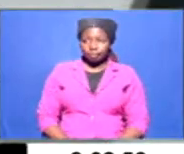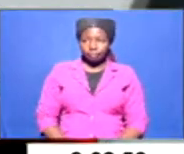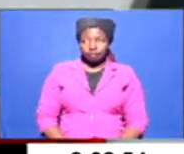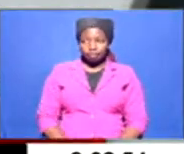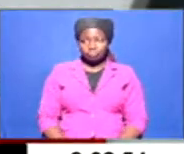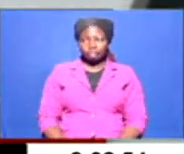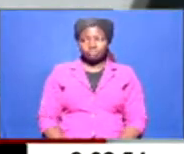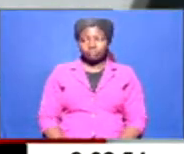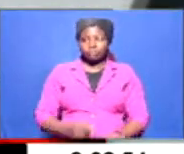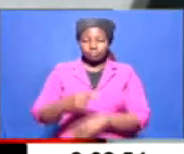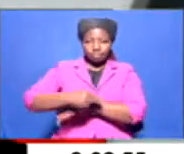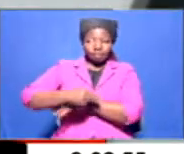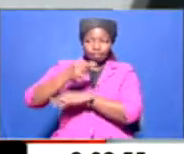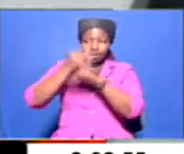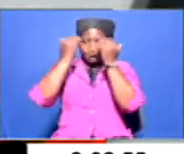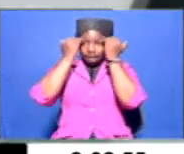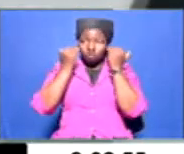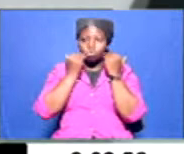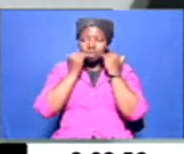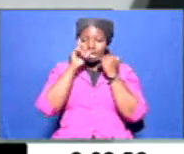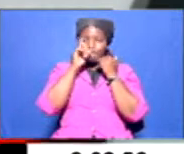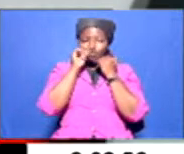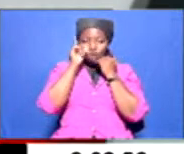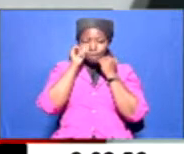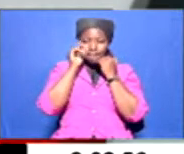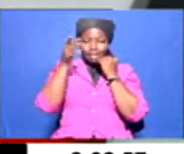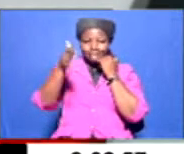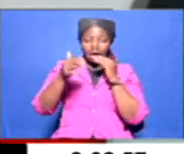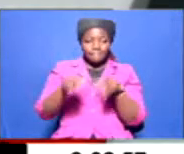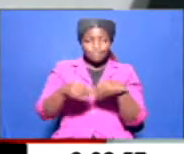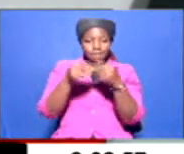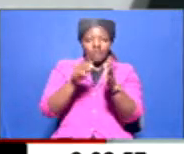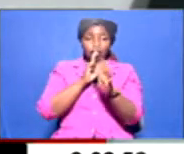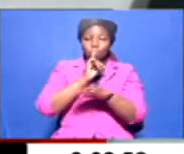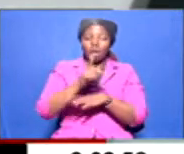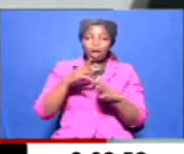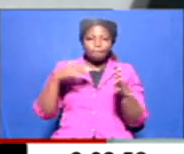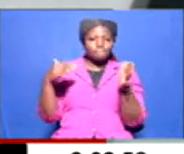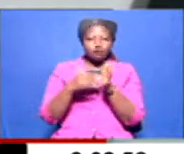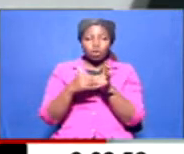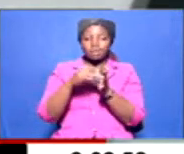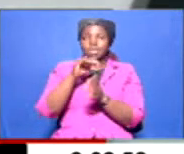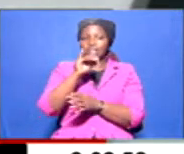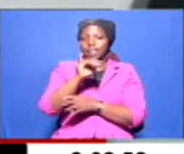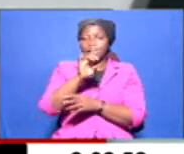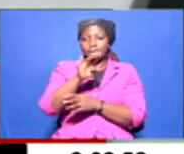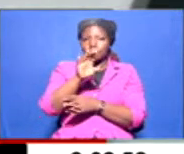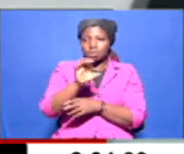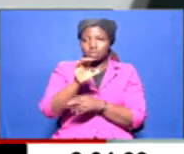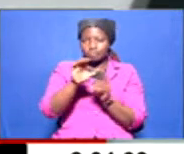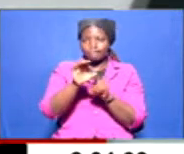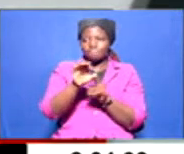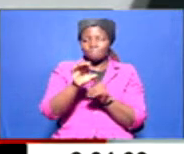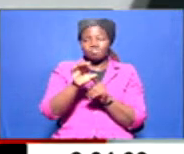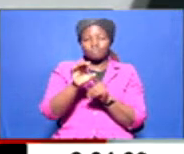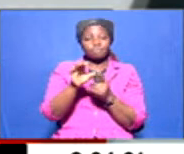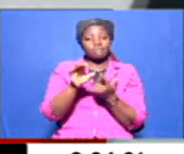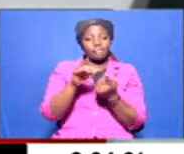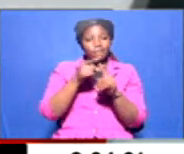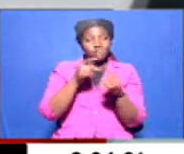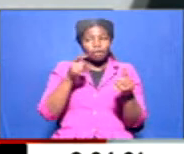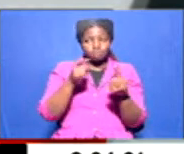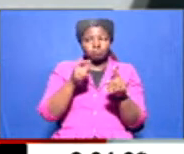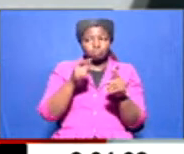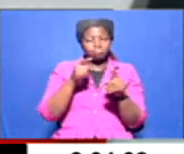The High Court in Mombasa has issued interim orders stopping the Independent Electoral and Boundaries Commission from